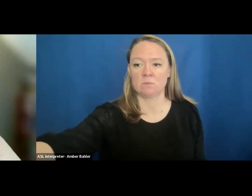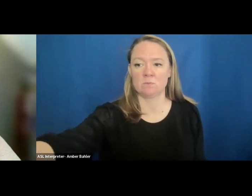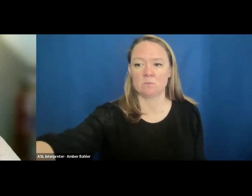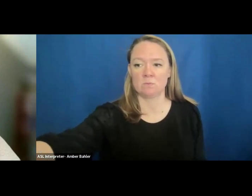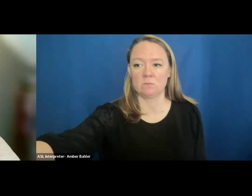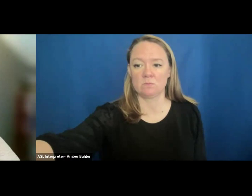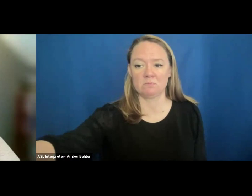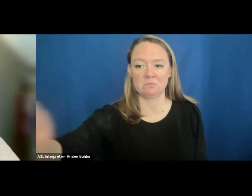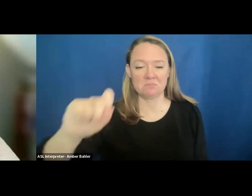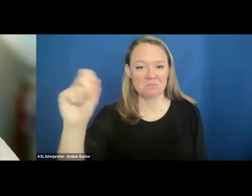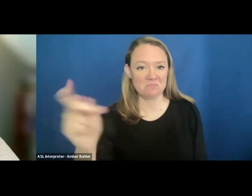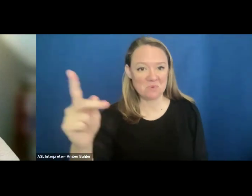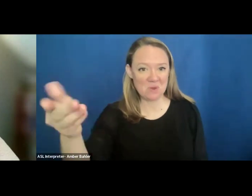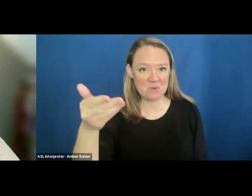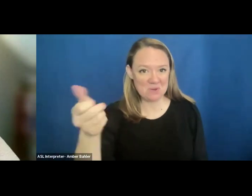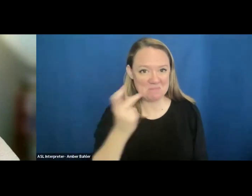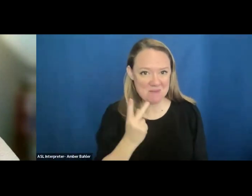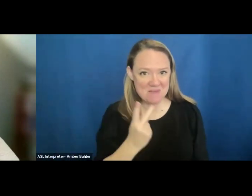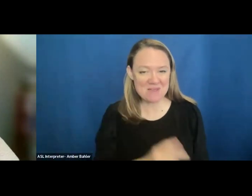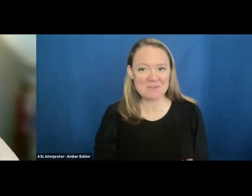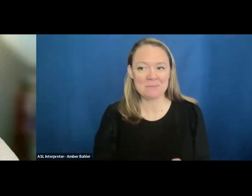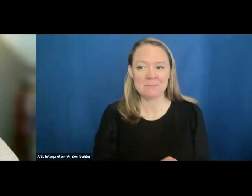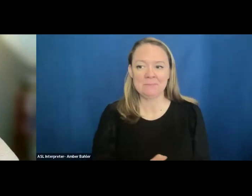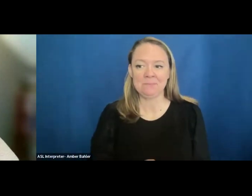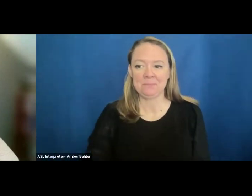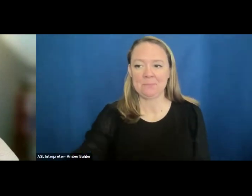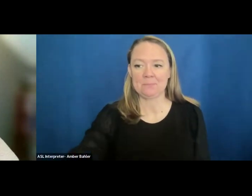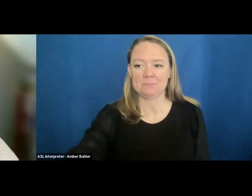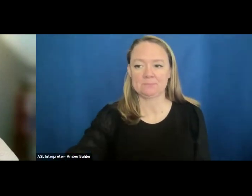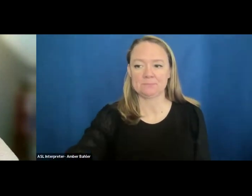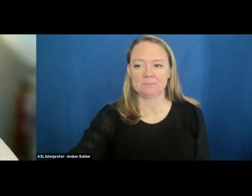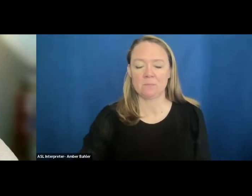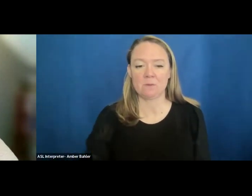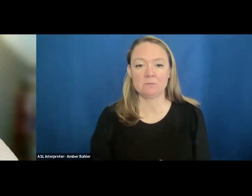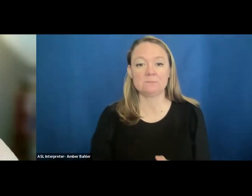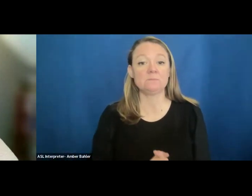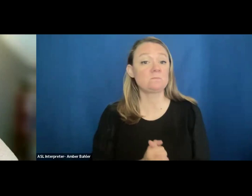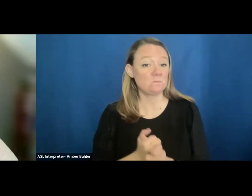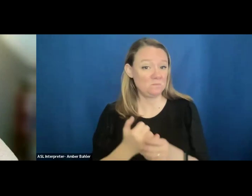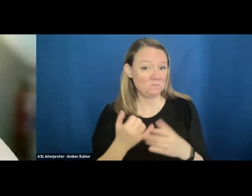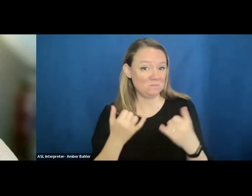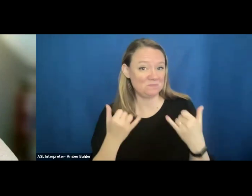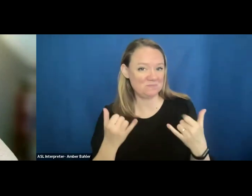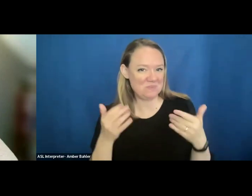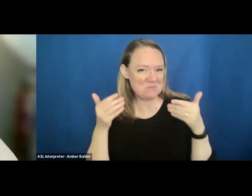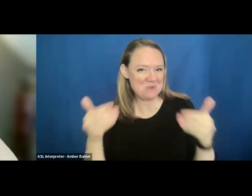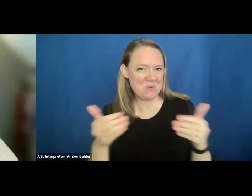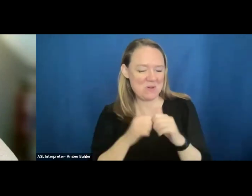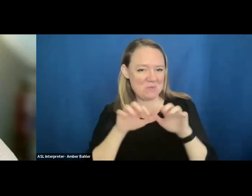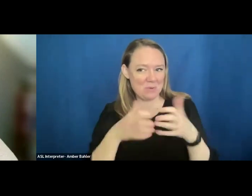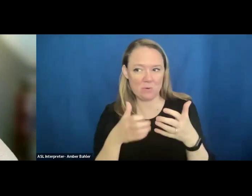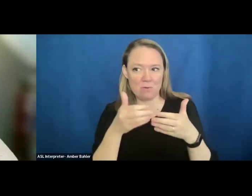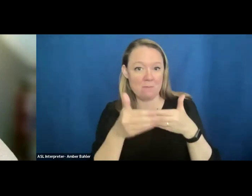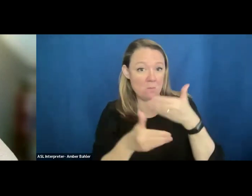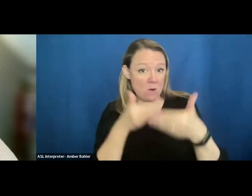Okay, welcome back, everyone. So I'm going to queue up. So now we're going to do a little bit of group processing of